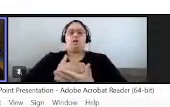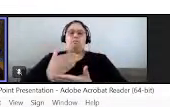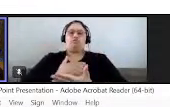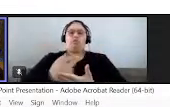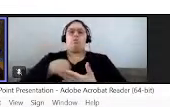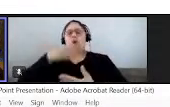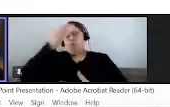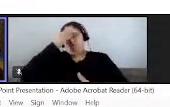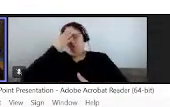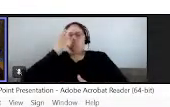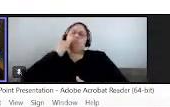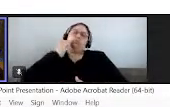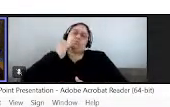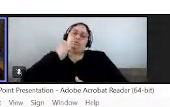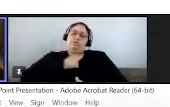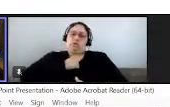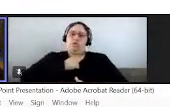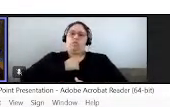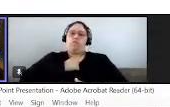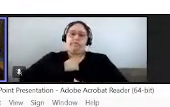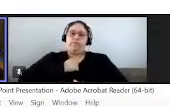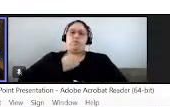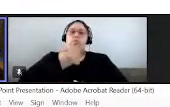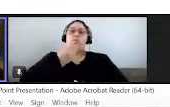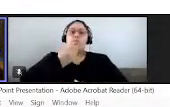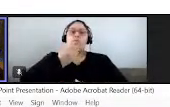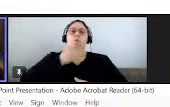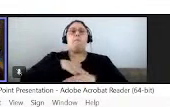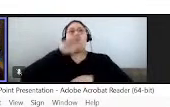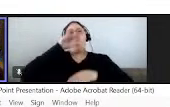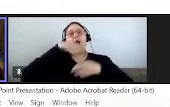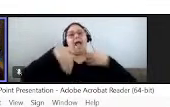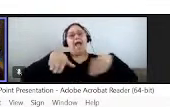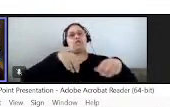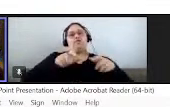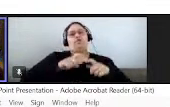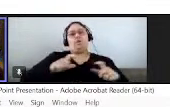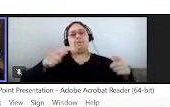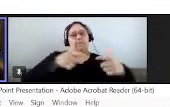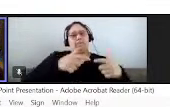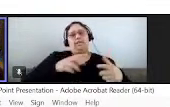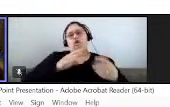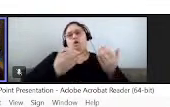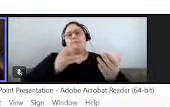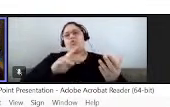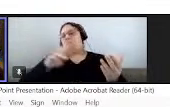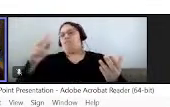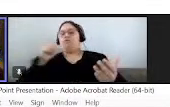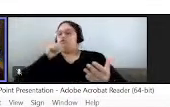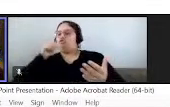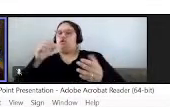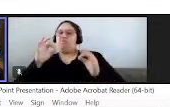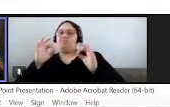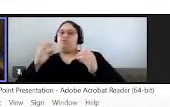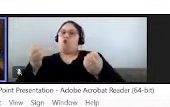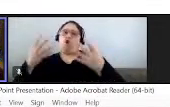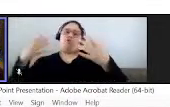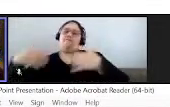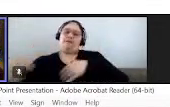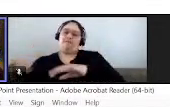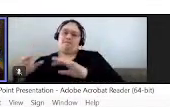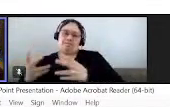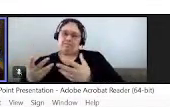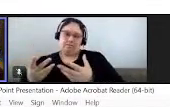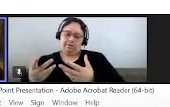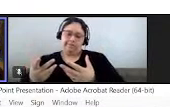our experience who are the more active committees and the others that are not so active, Chairperson. I